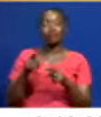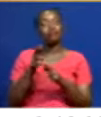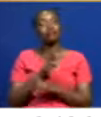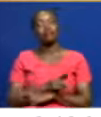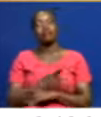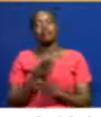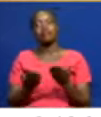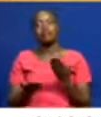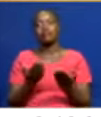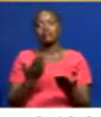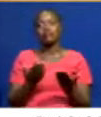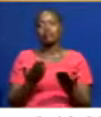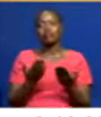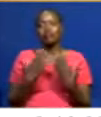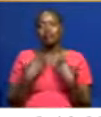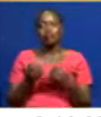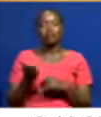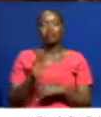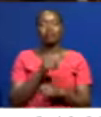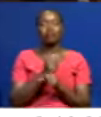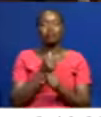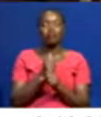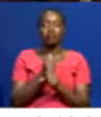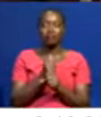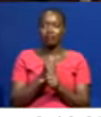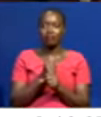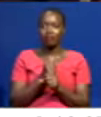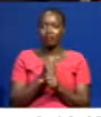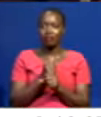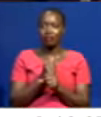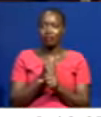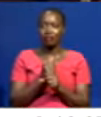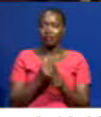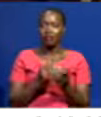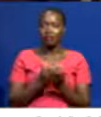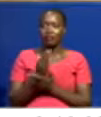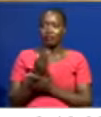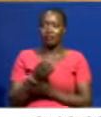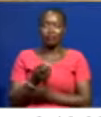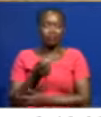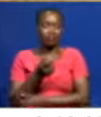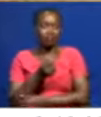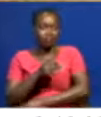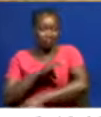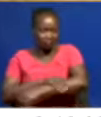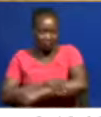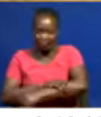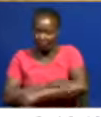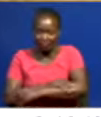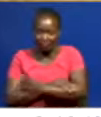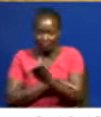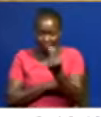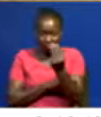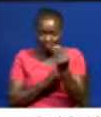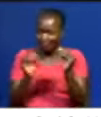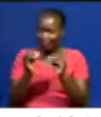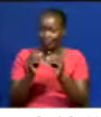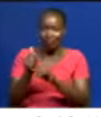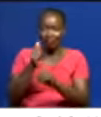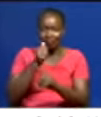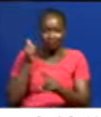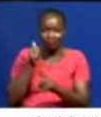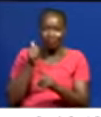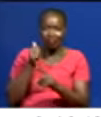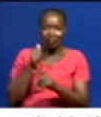maybe probably re-energized to go back to work. Going through therapy, she says, was not easy. Denial and stigma worsened